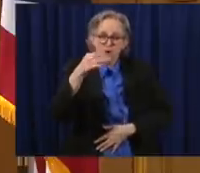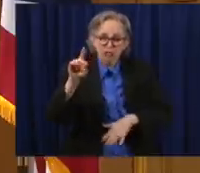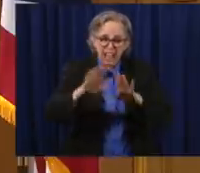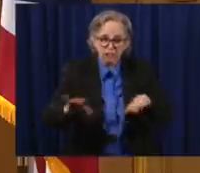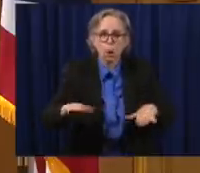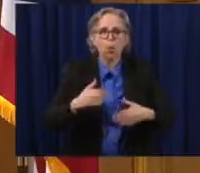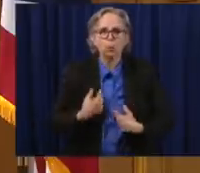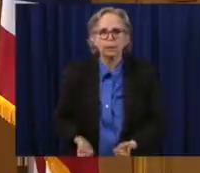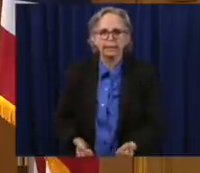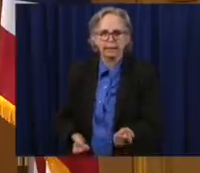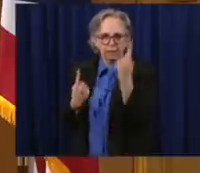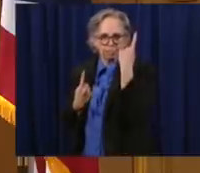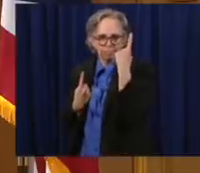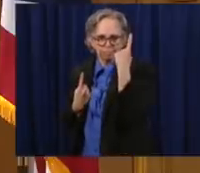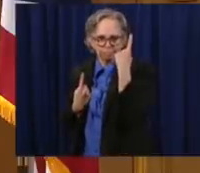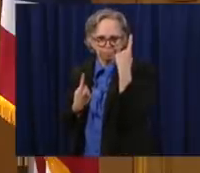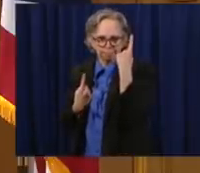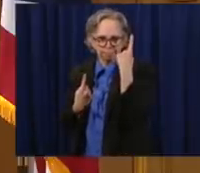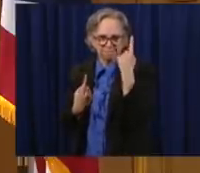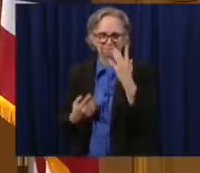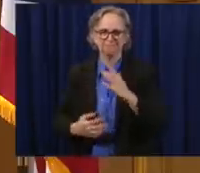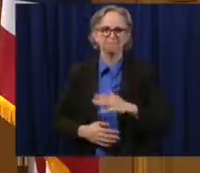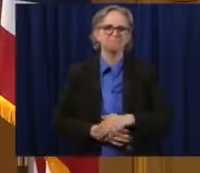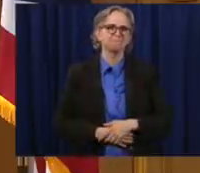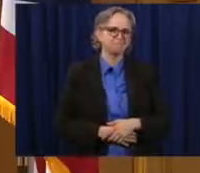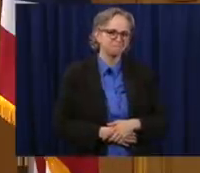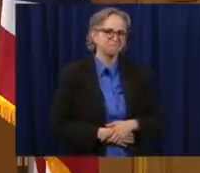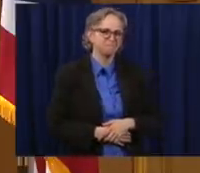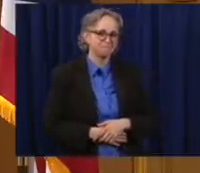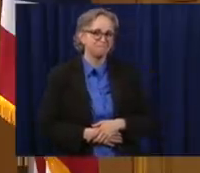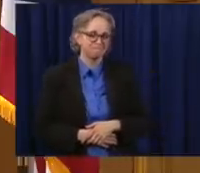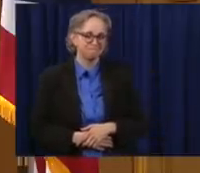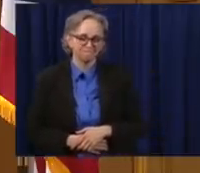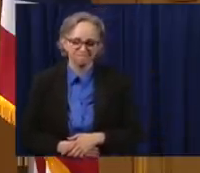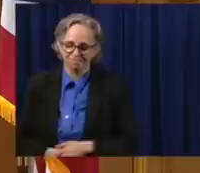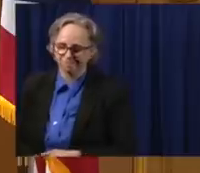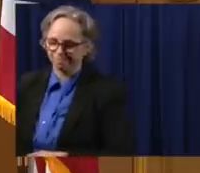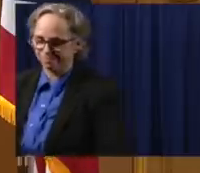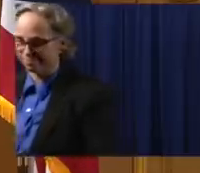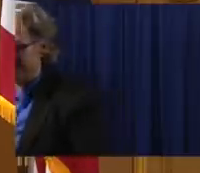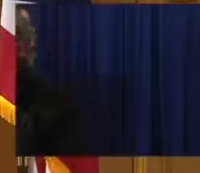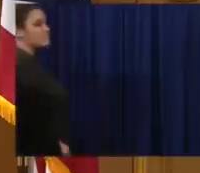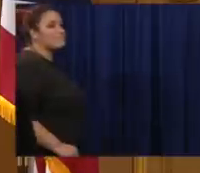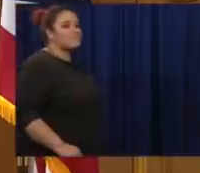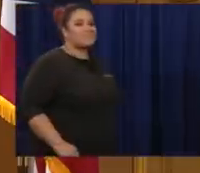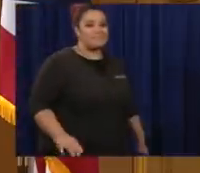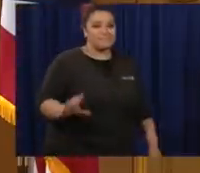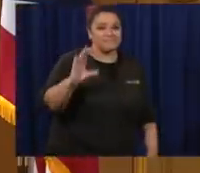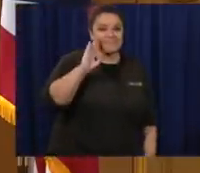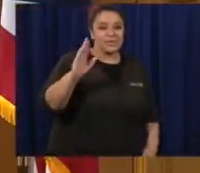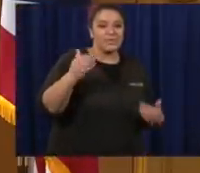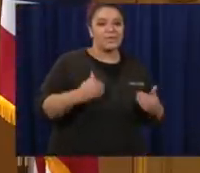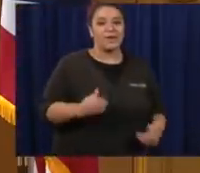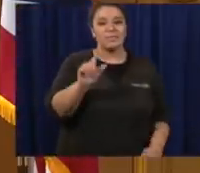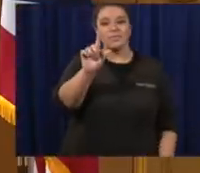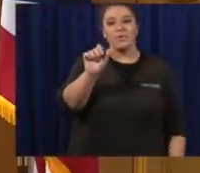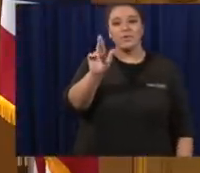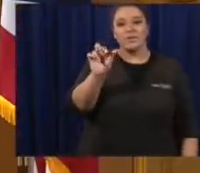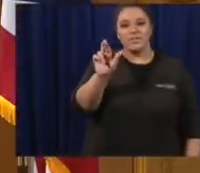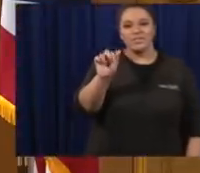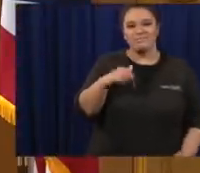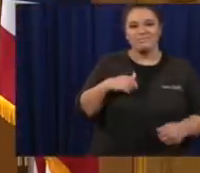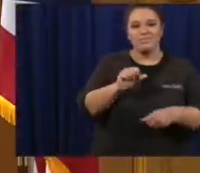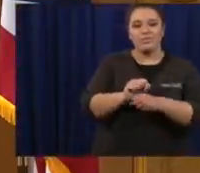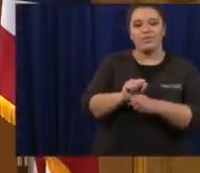Hi, Governor DeWine. Laura Hancock from Cleveland.com. Hi. Just wondering how you would respond.